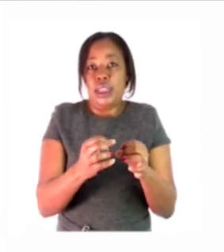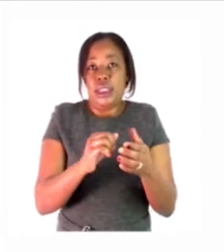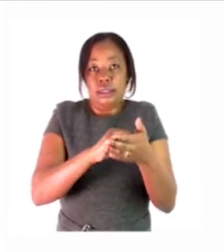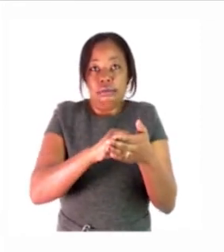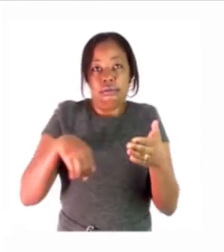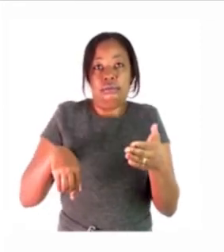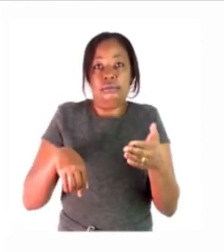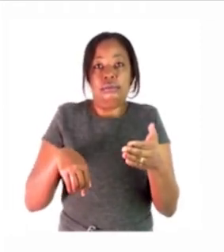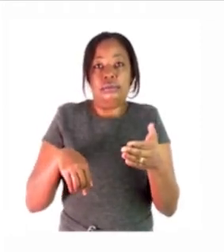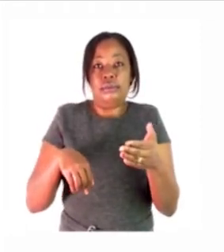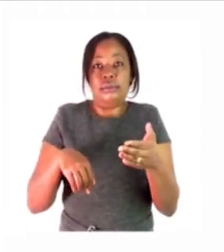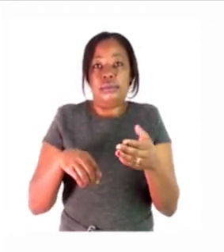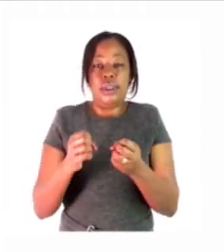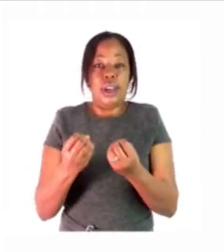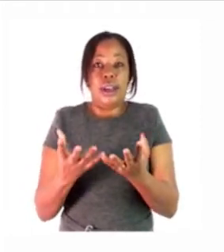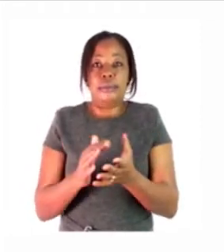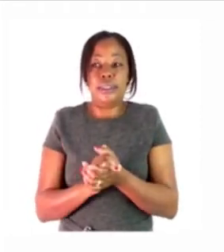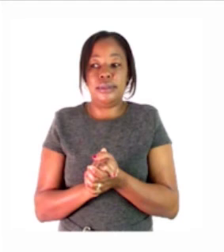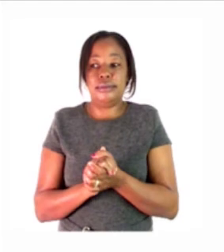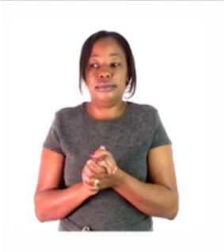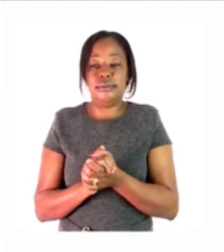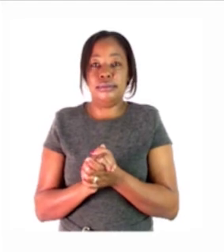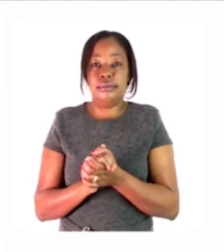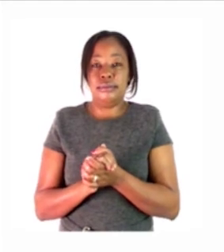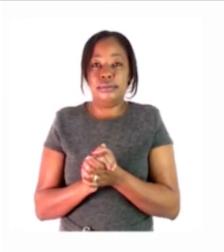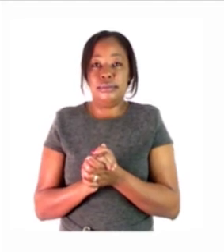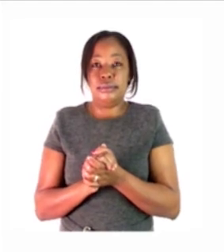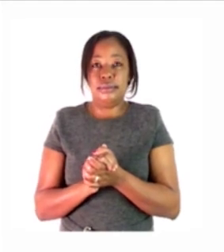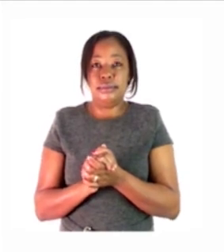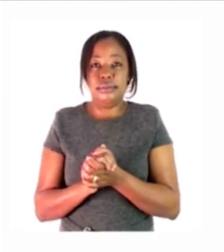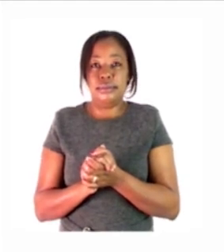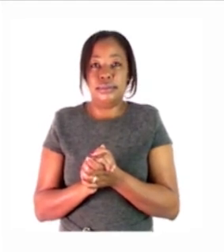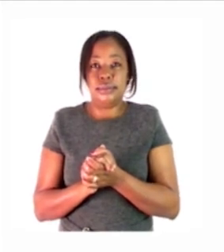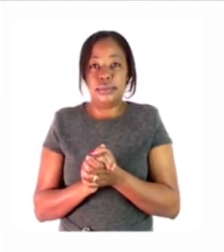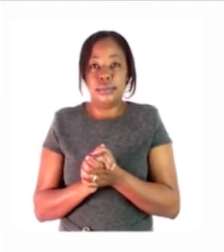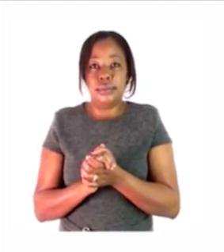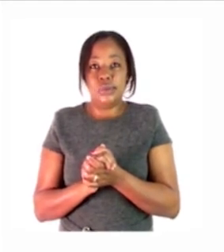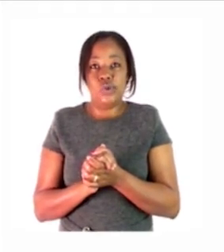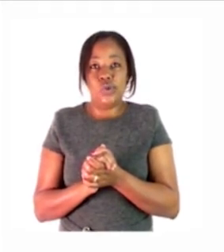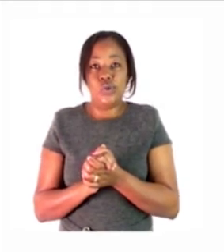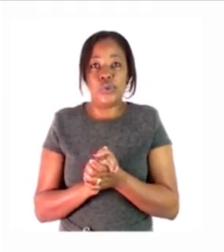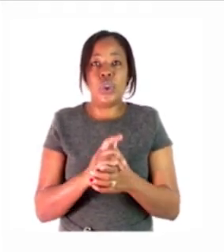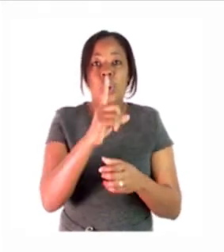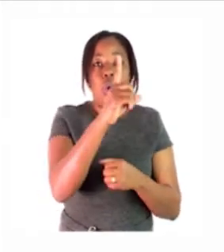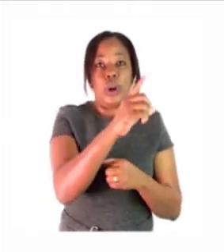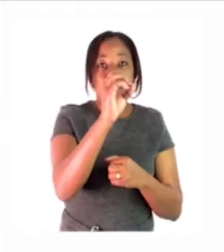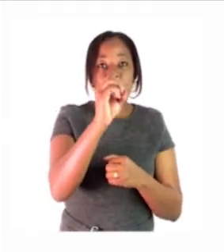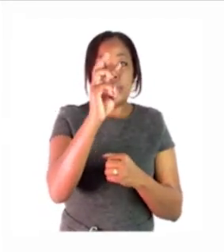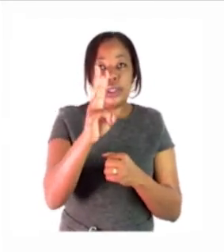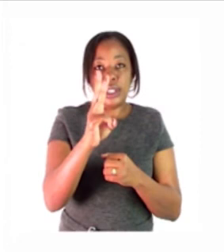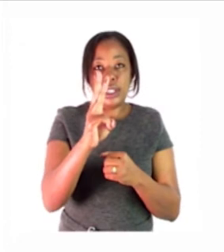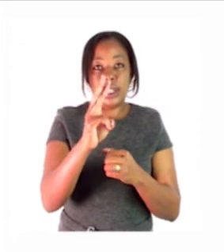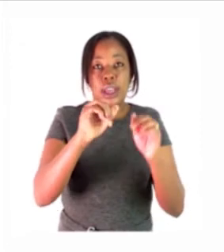minus. We have to subtract because the other ones walked away and the other ones were remaining. So you